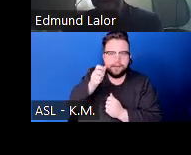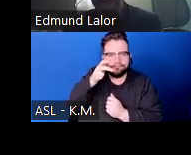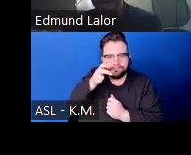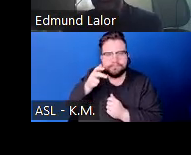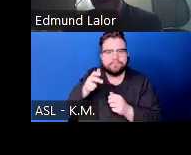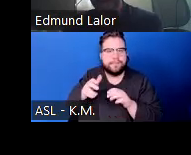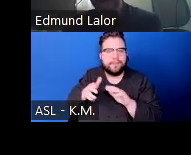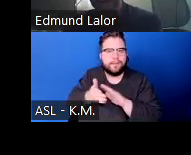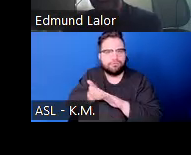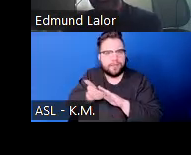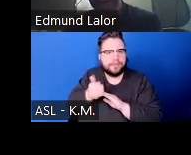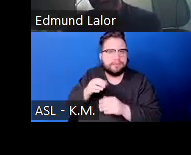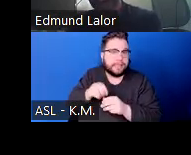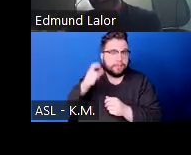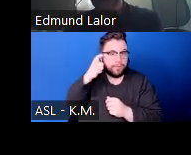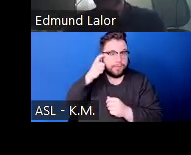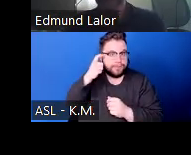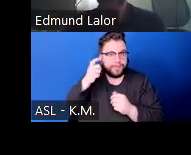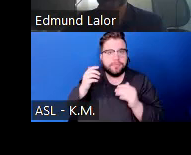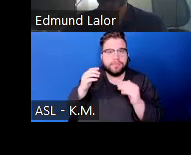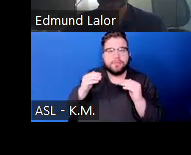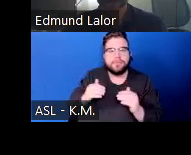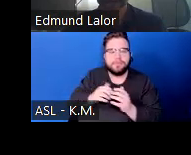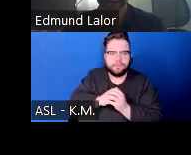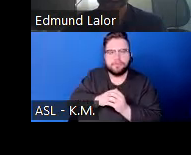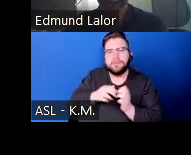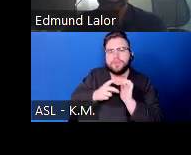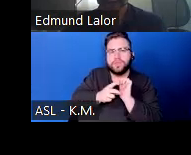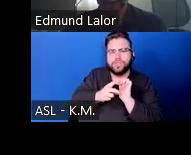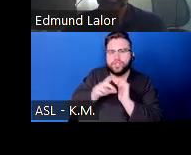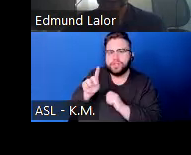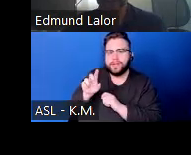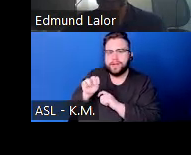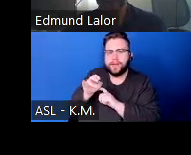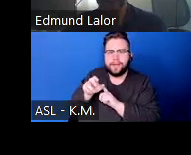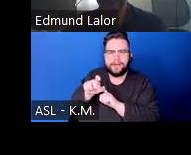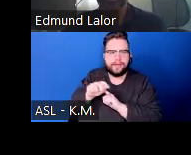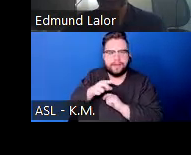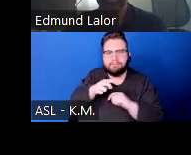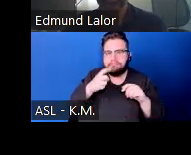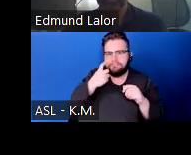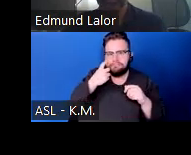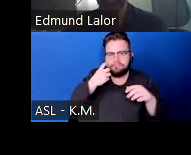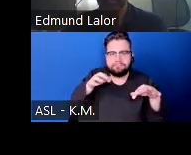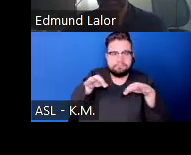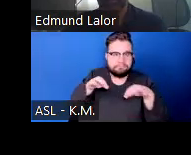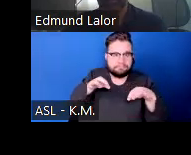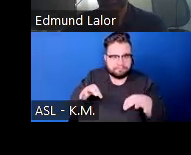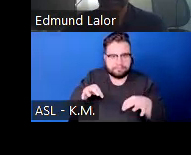Knight introduced in her first talk about the idea that sensory processing in some ways represents a very fundamental aspect of